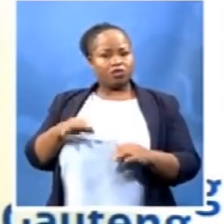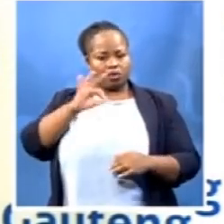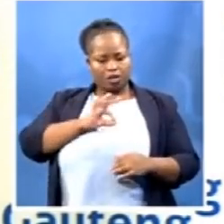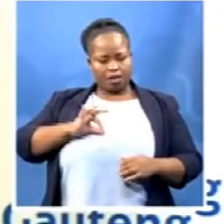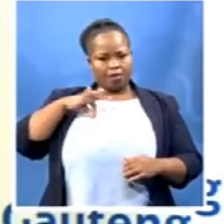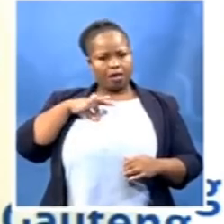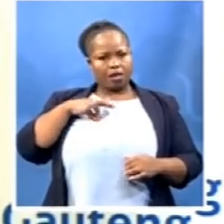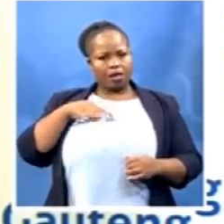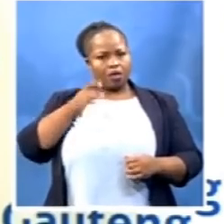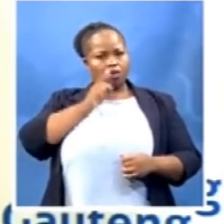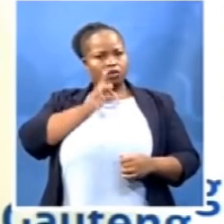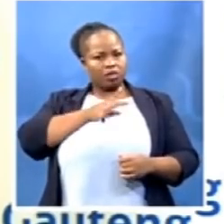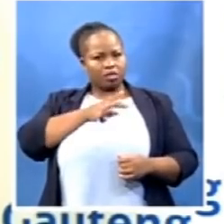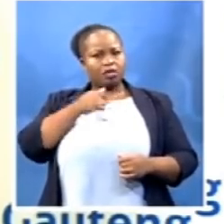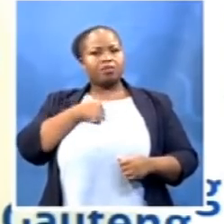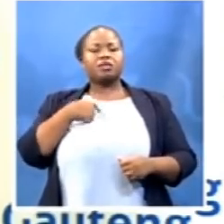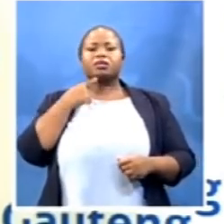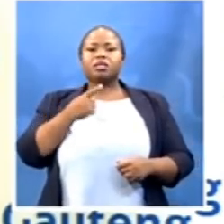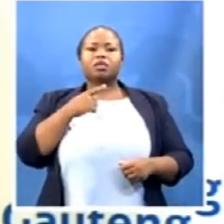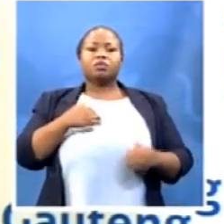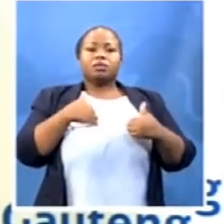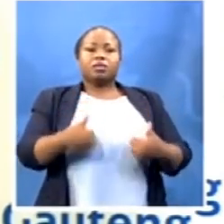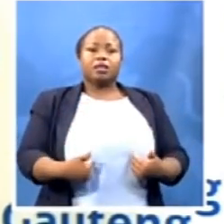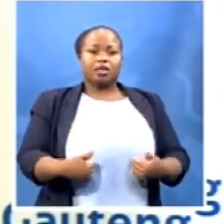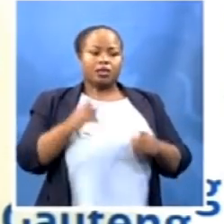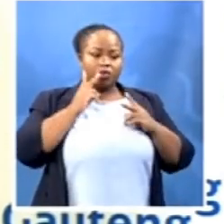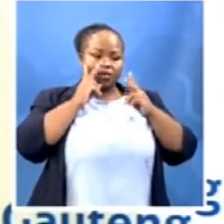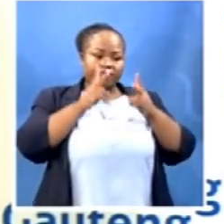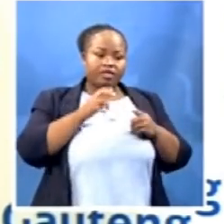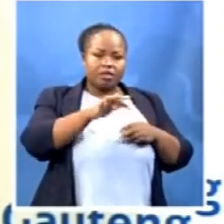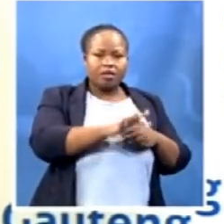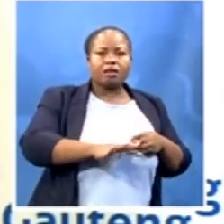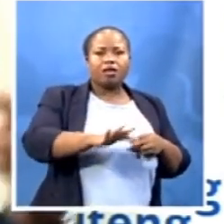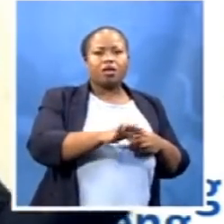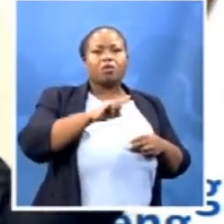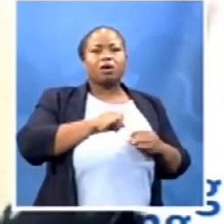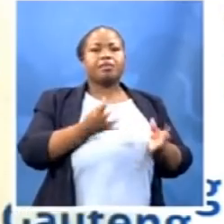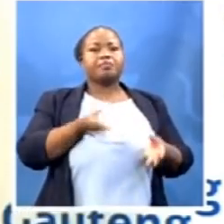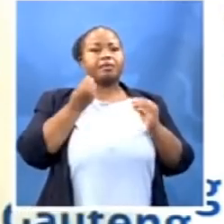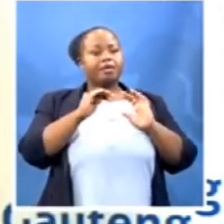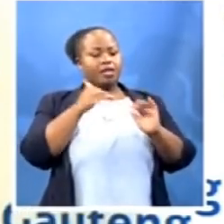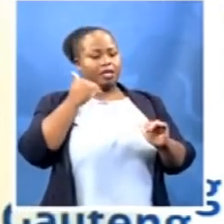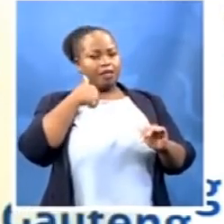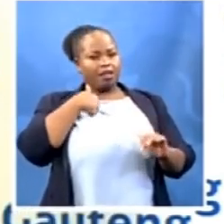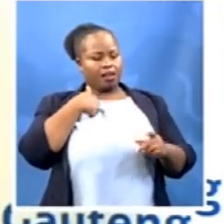on Sunday, because I had received an email and an SMS from